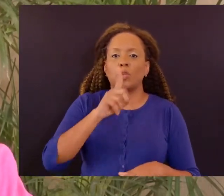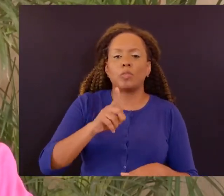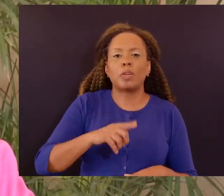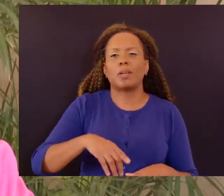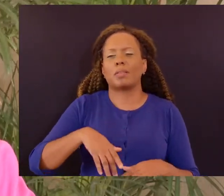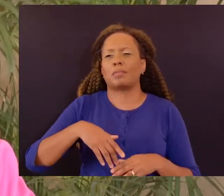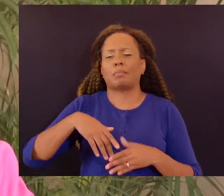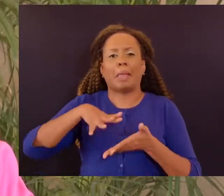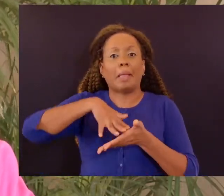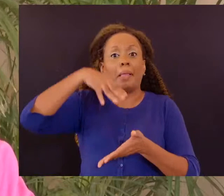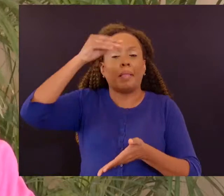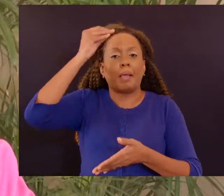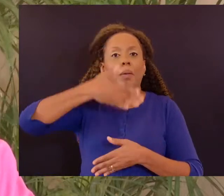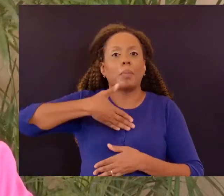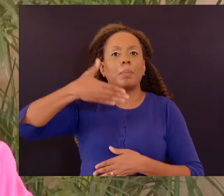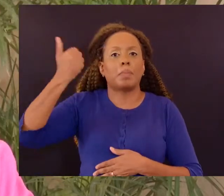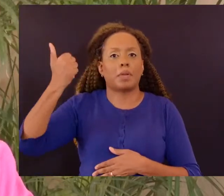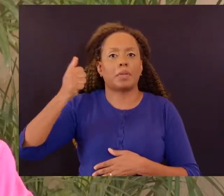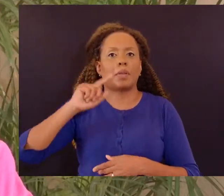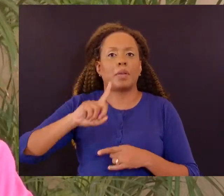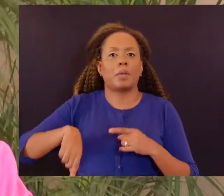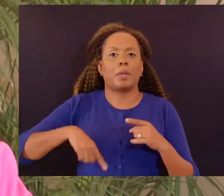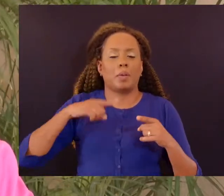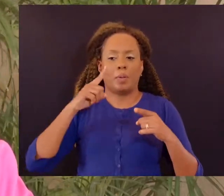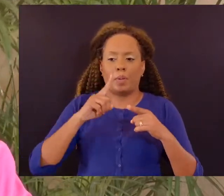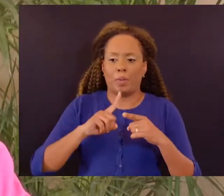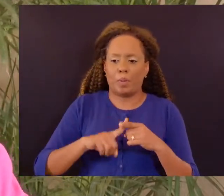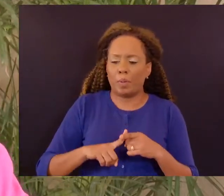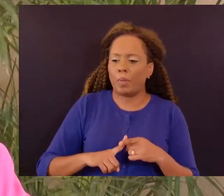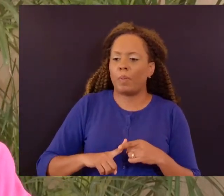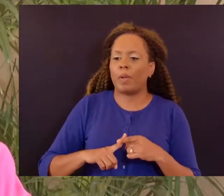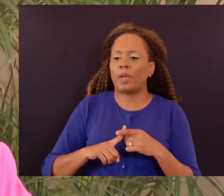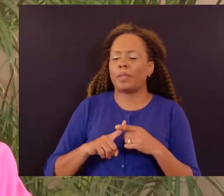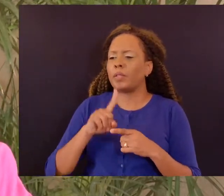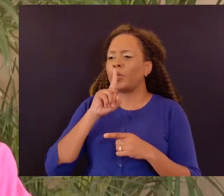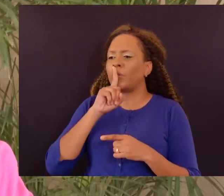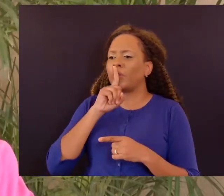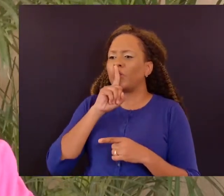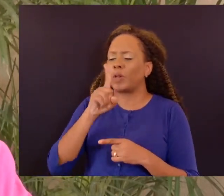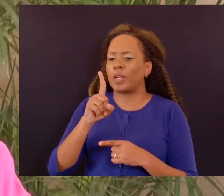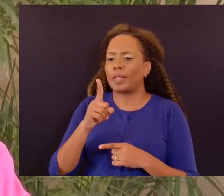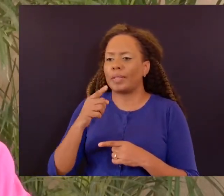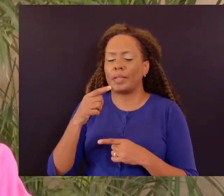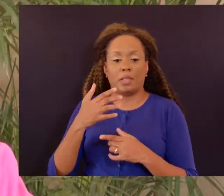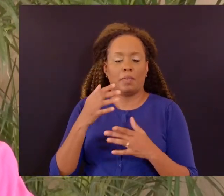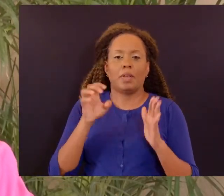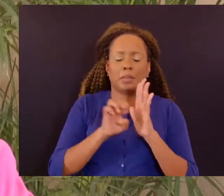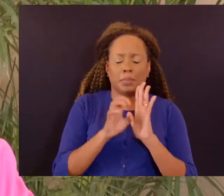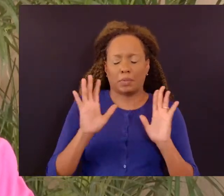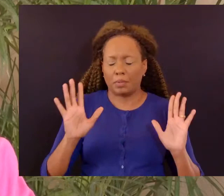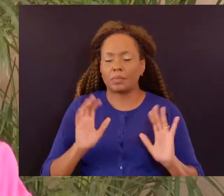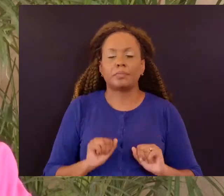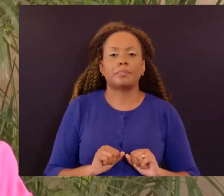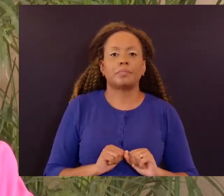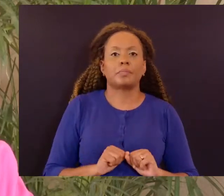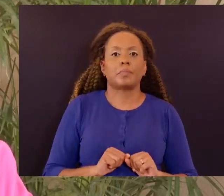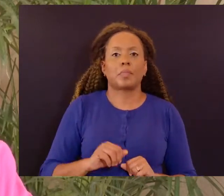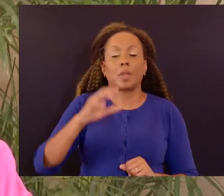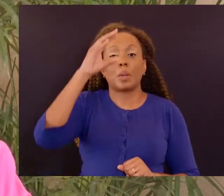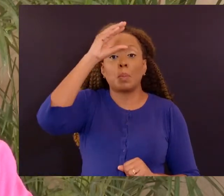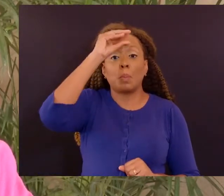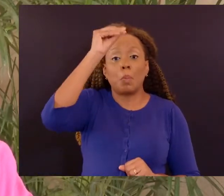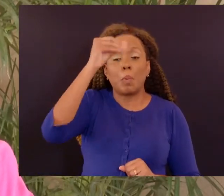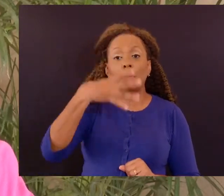numeracy when they are aligned to things that they're interested in. So, for example, boys who